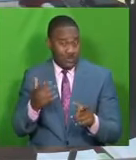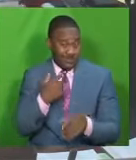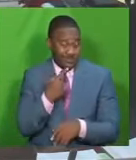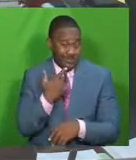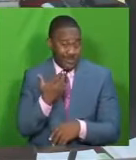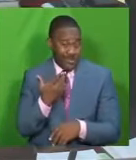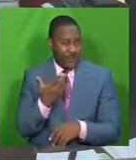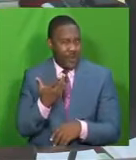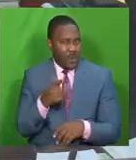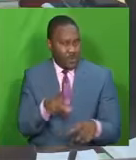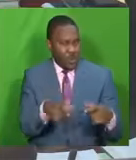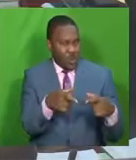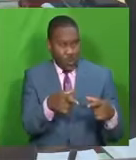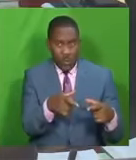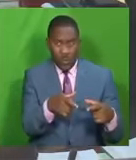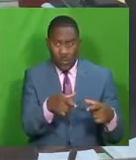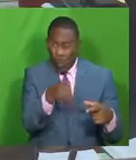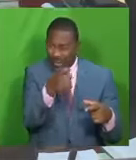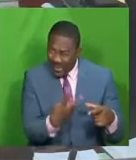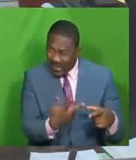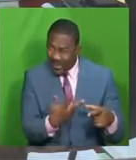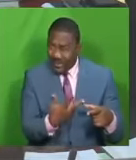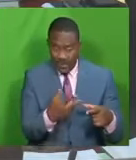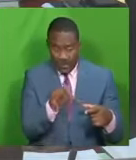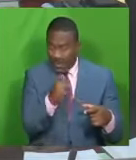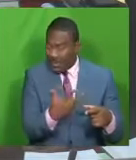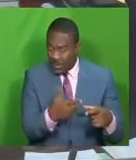for quorum, it says that